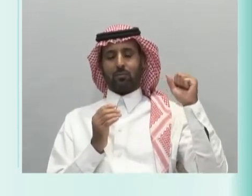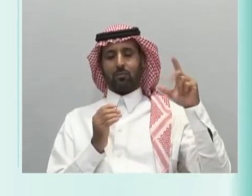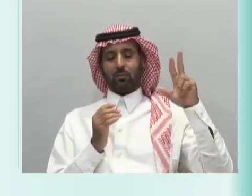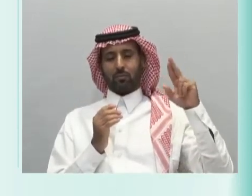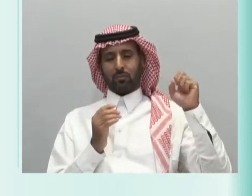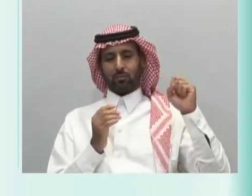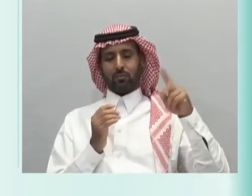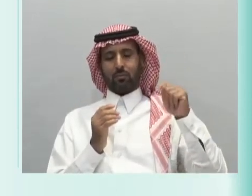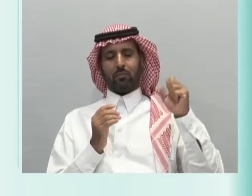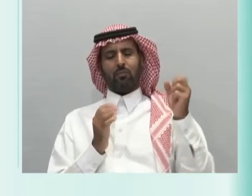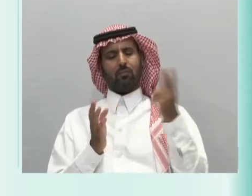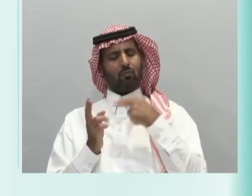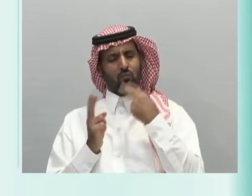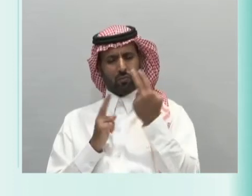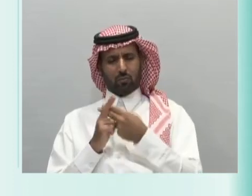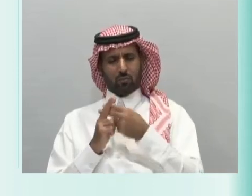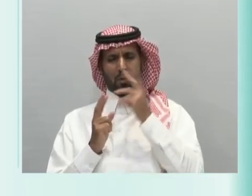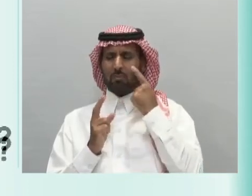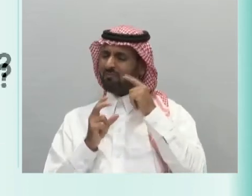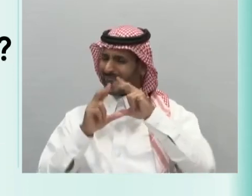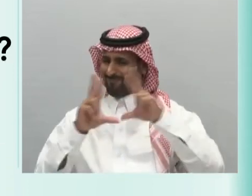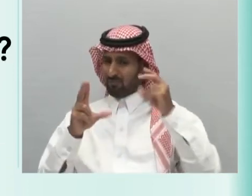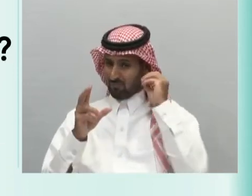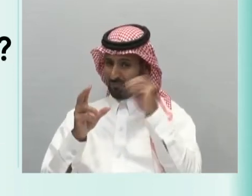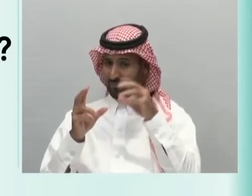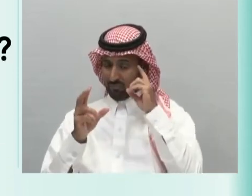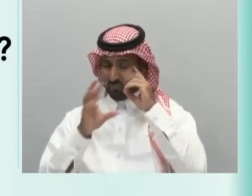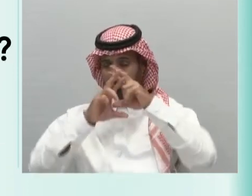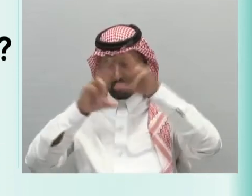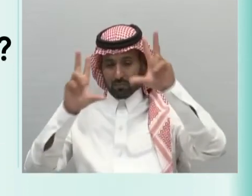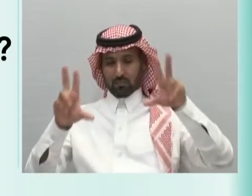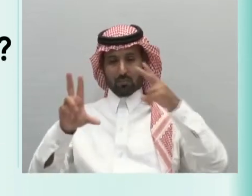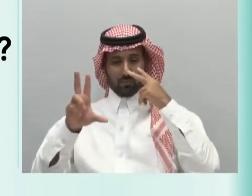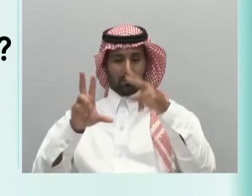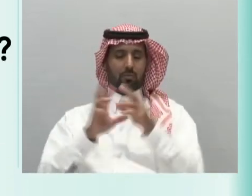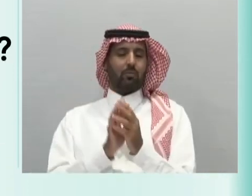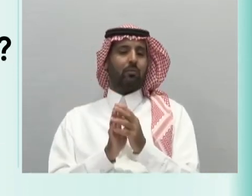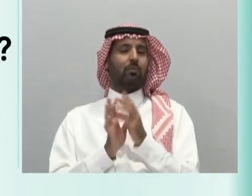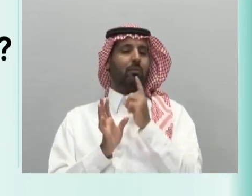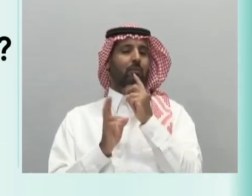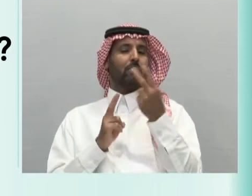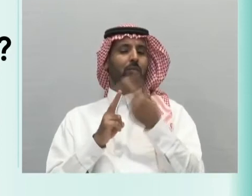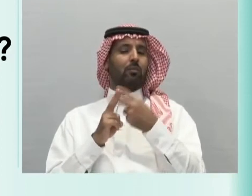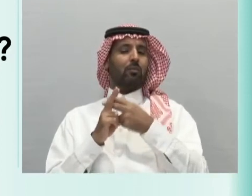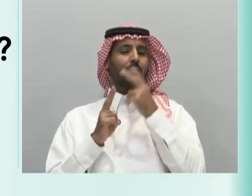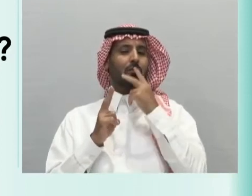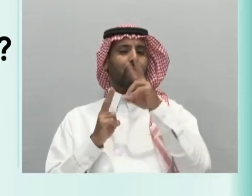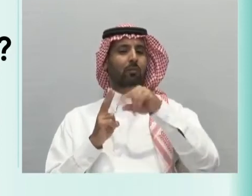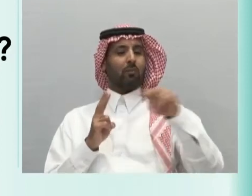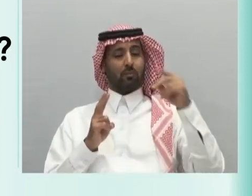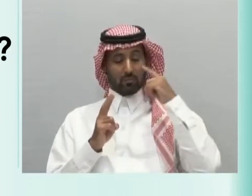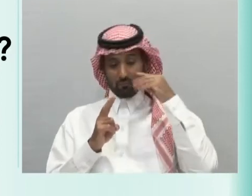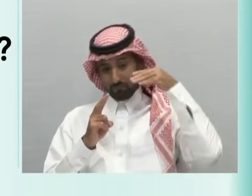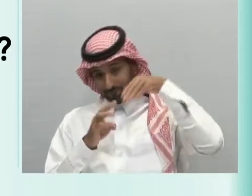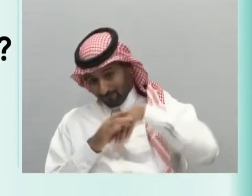It's made of snow, and sometimes it's made of glass. Next, which hotel do you have to scuba dive to